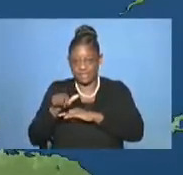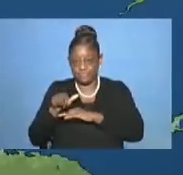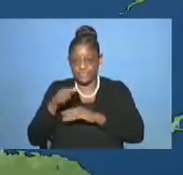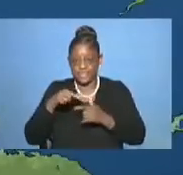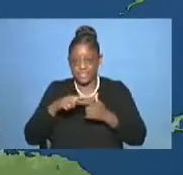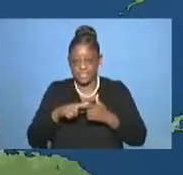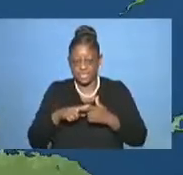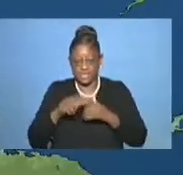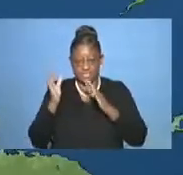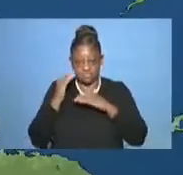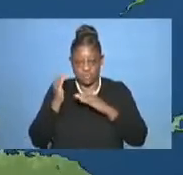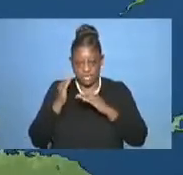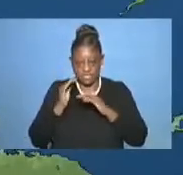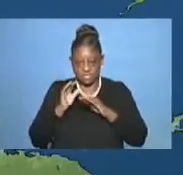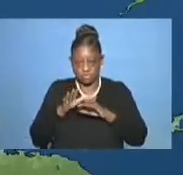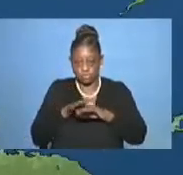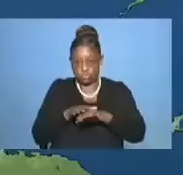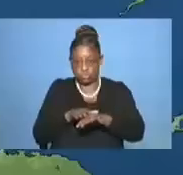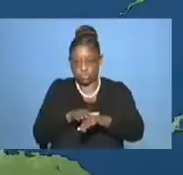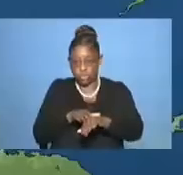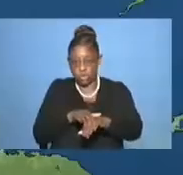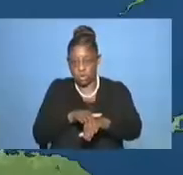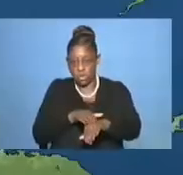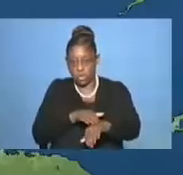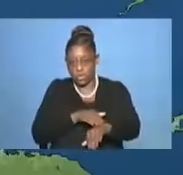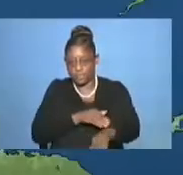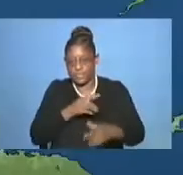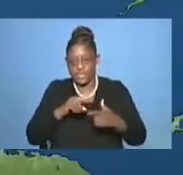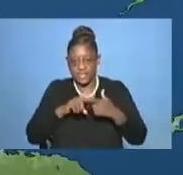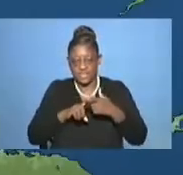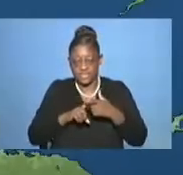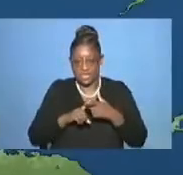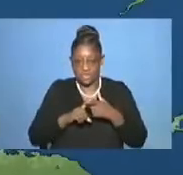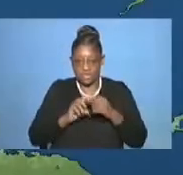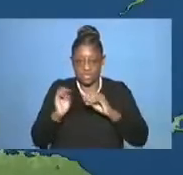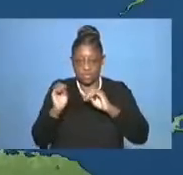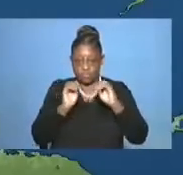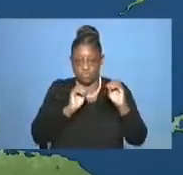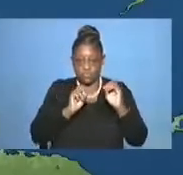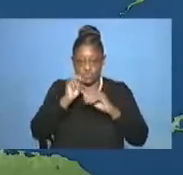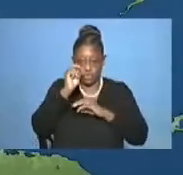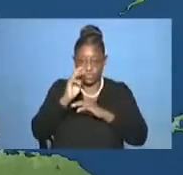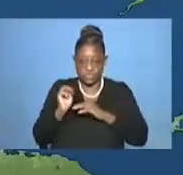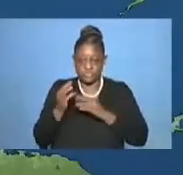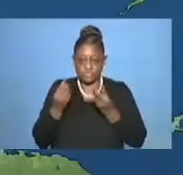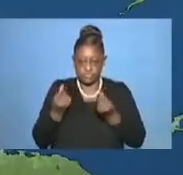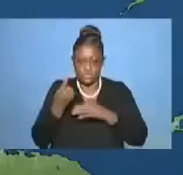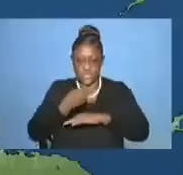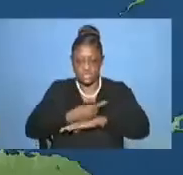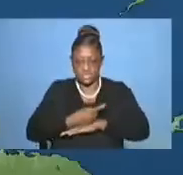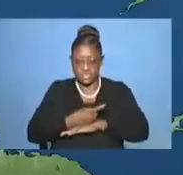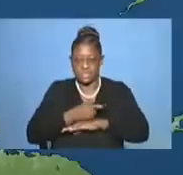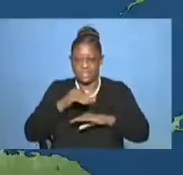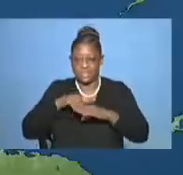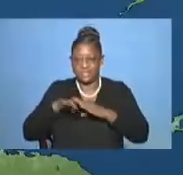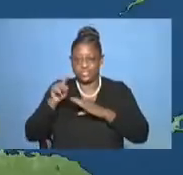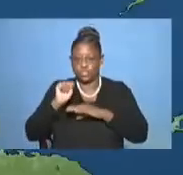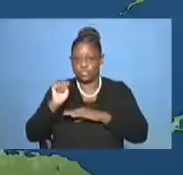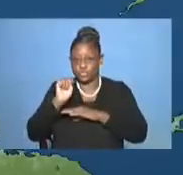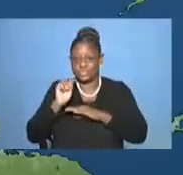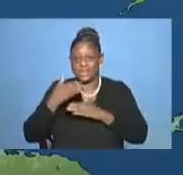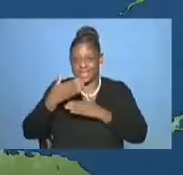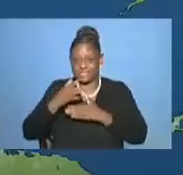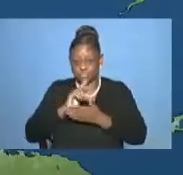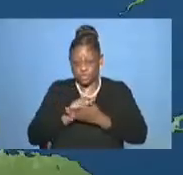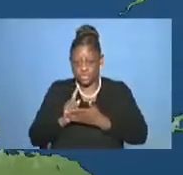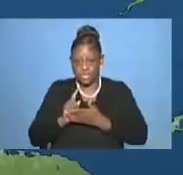is expected to stall, and it will oscillate north and south across the northwest Bahamas for several days, taking us right into Tuesday of next week. So the